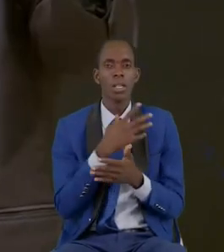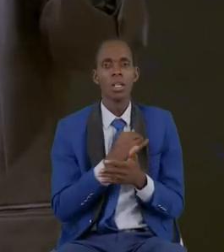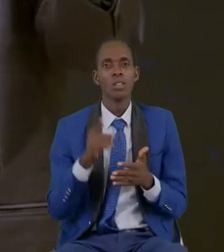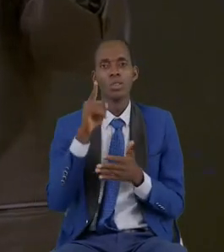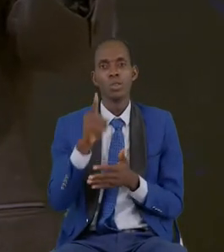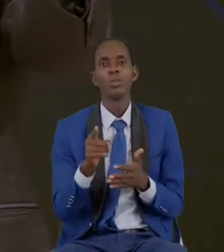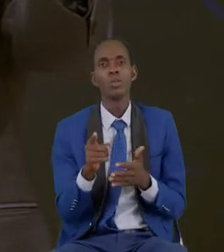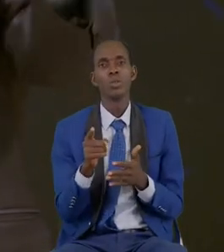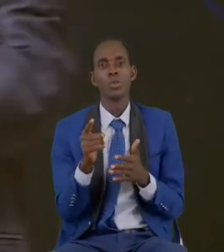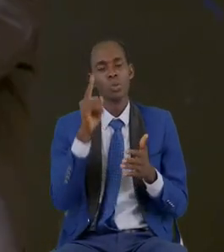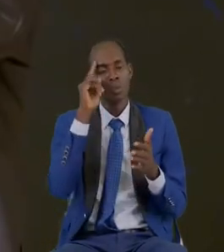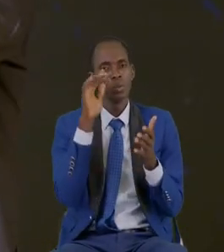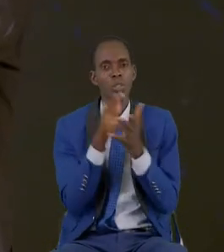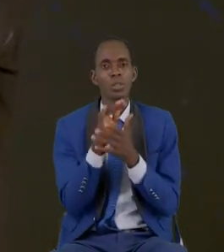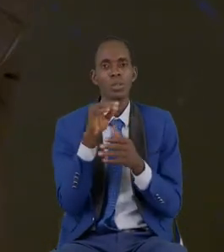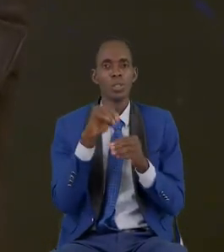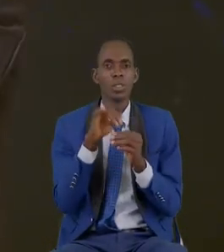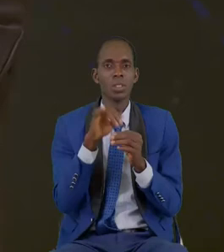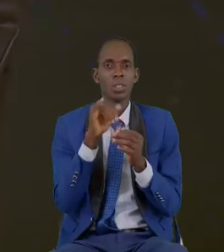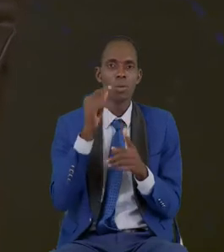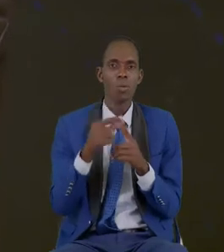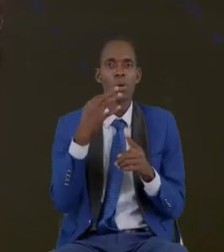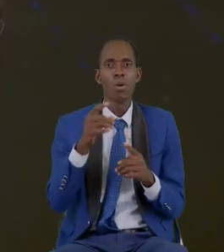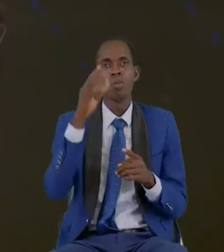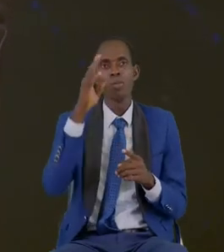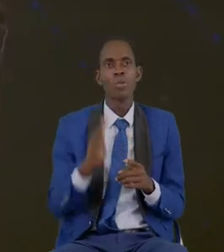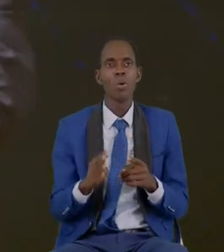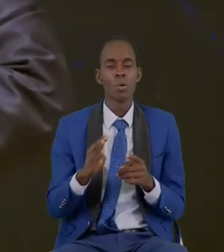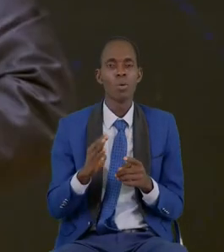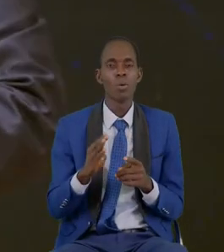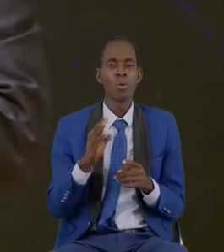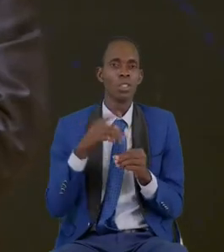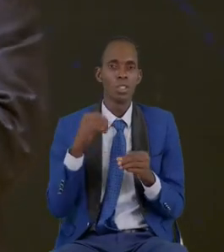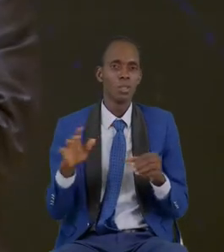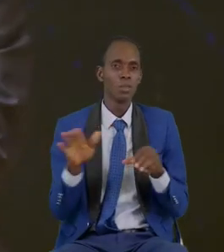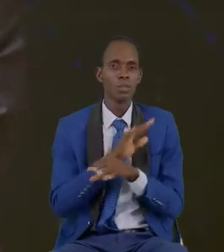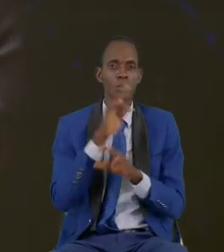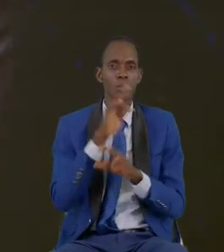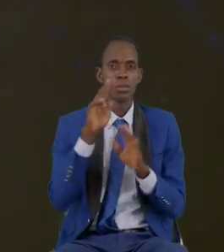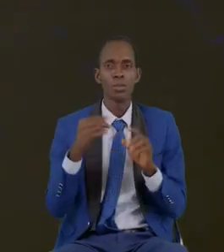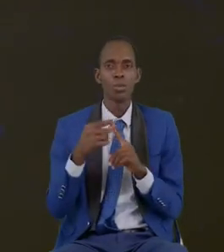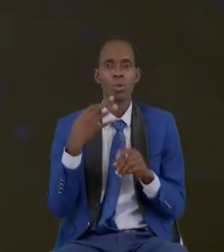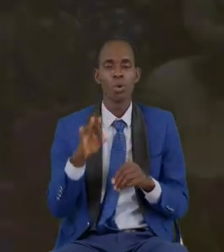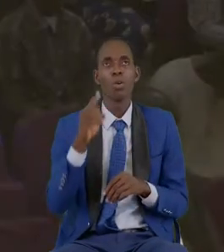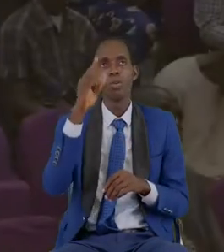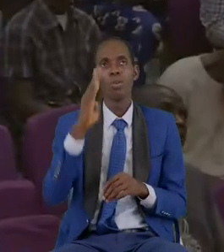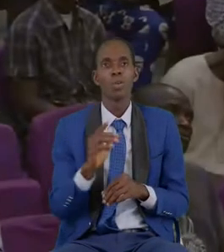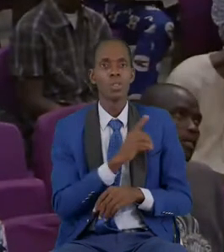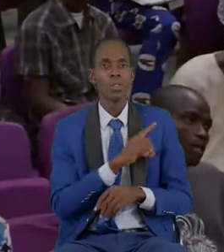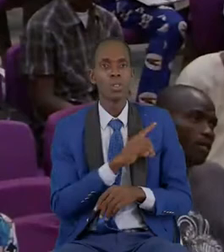by the Word of God, in the fullness of the revelation of the Word of God, the Lord will promote